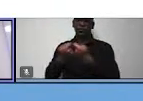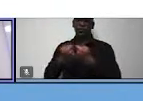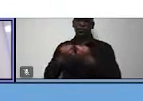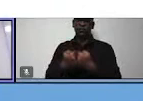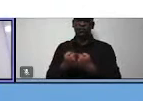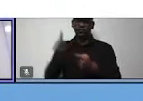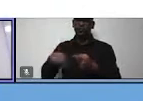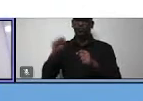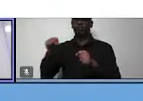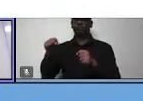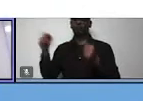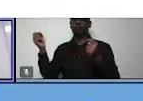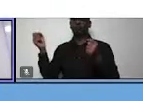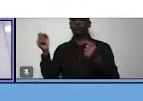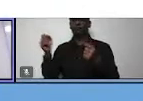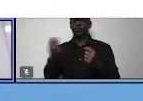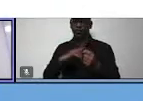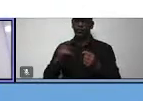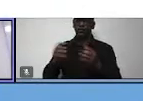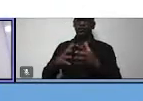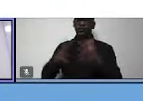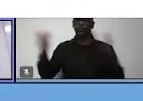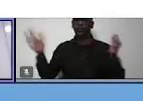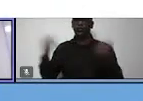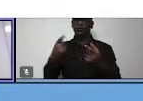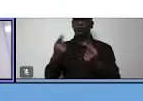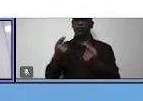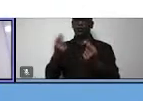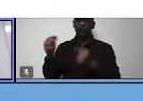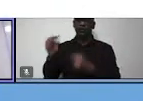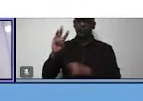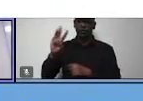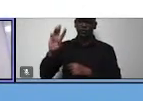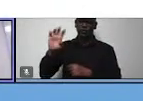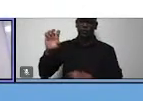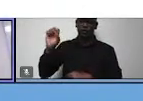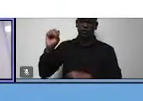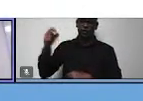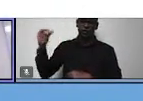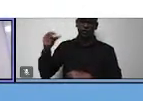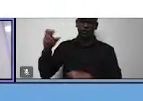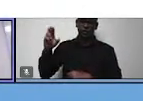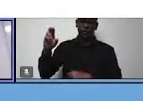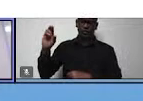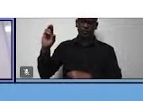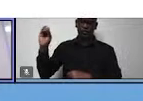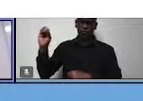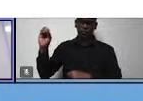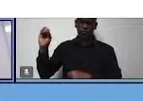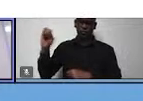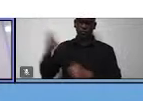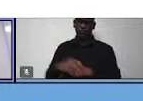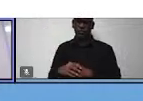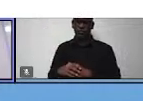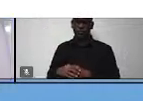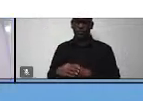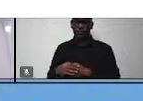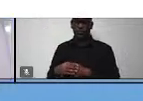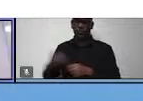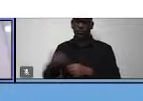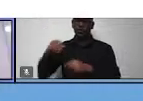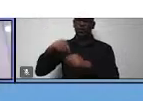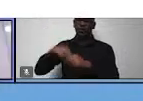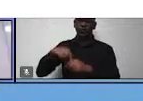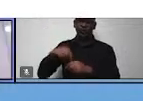So that's the broad focus of WestGrow, and I'm going to delve into investment and trade with as it pertains to AGOA.